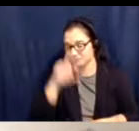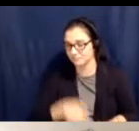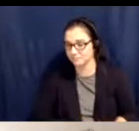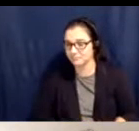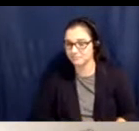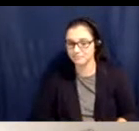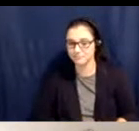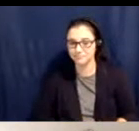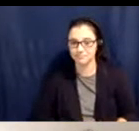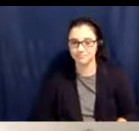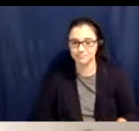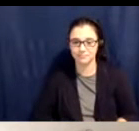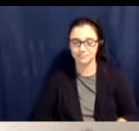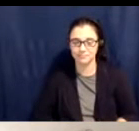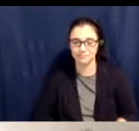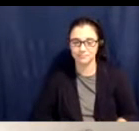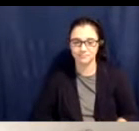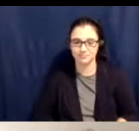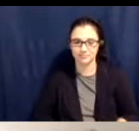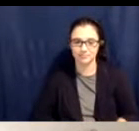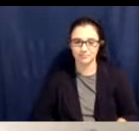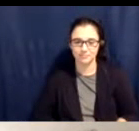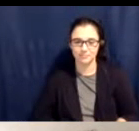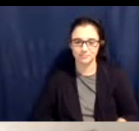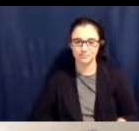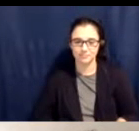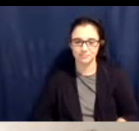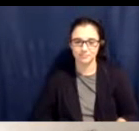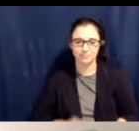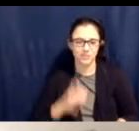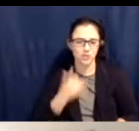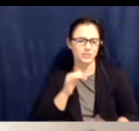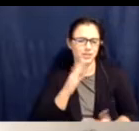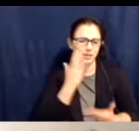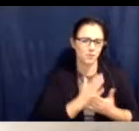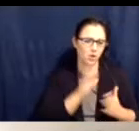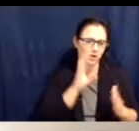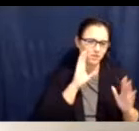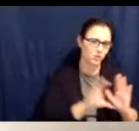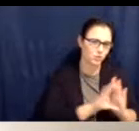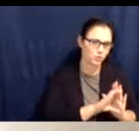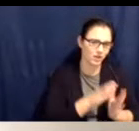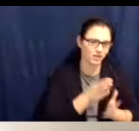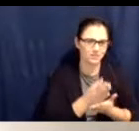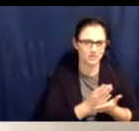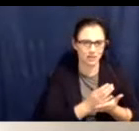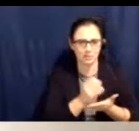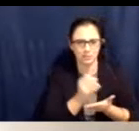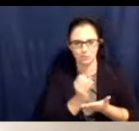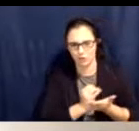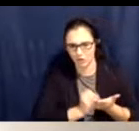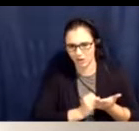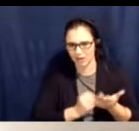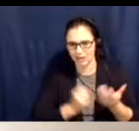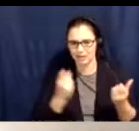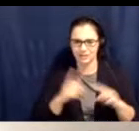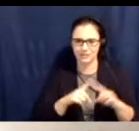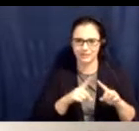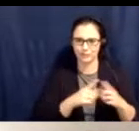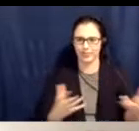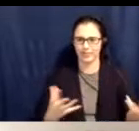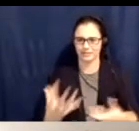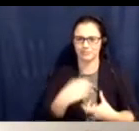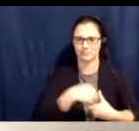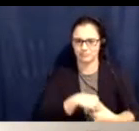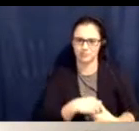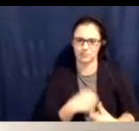Right. It looks like it's partially photograph, some drawing, looks a whole bunch of different elements in there.